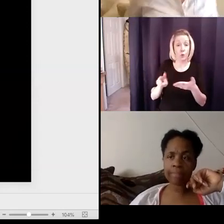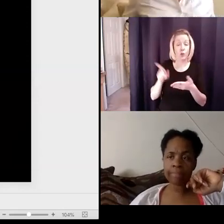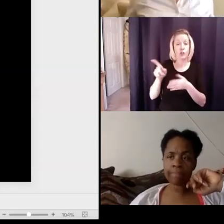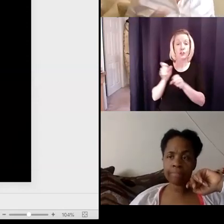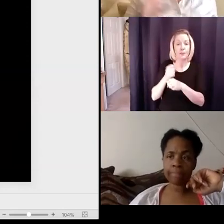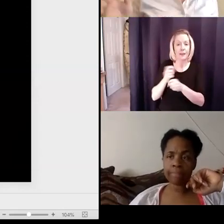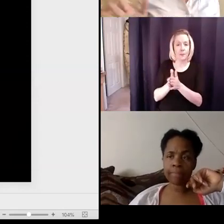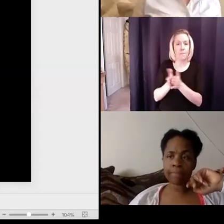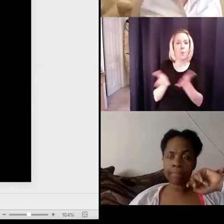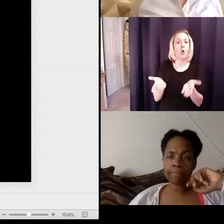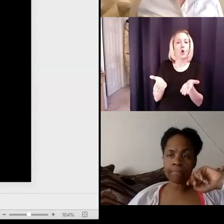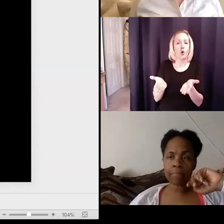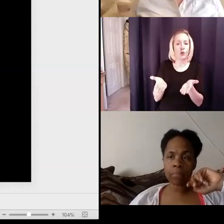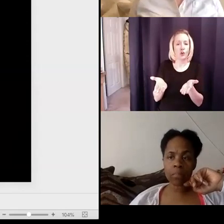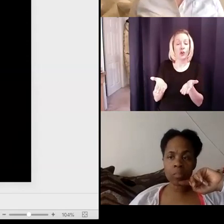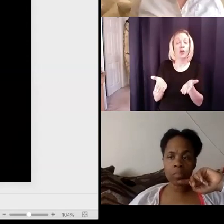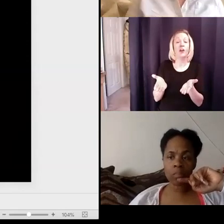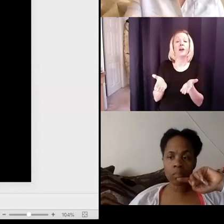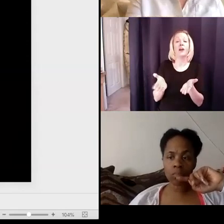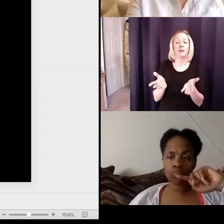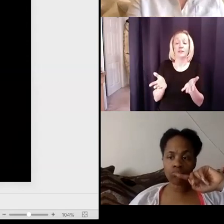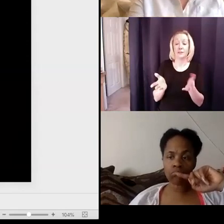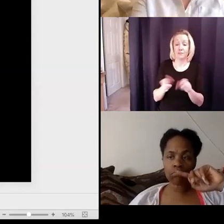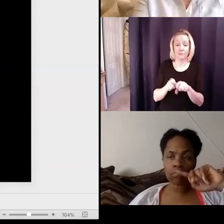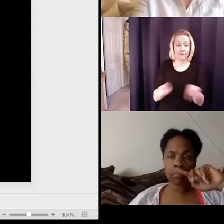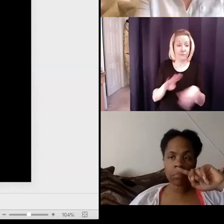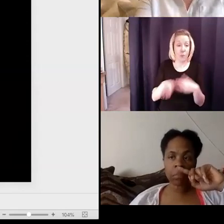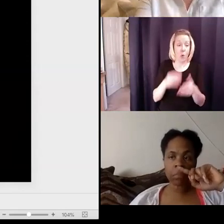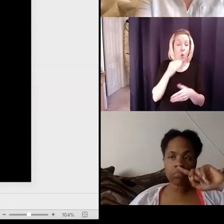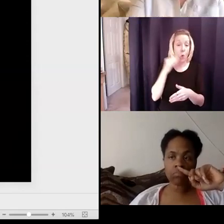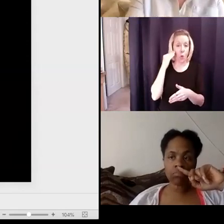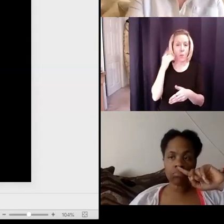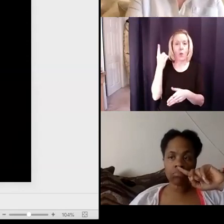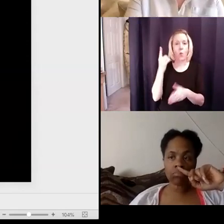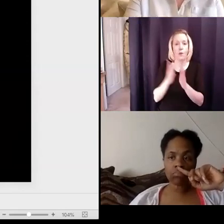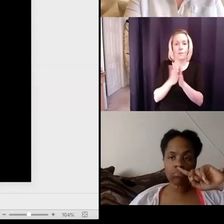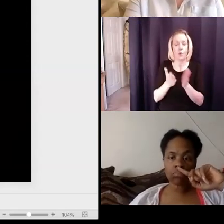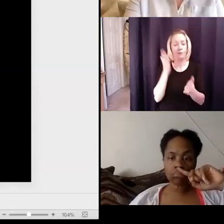the classroom. Everyone got a copy sent home, and then they would add a copy to their classroom library.